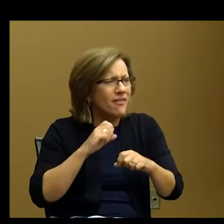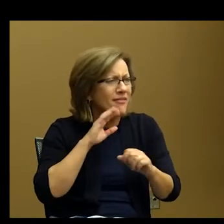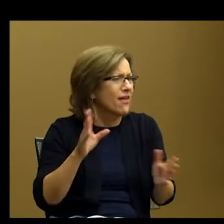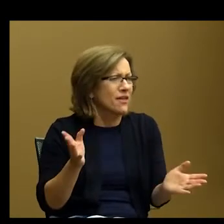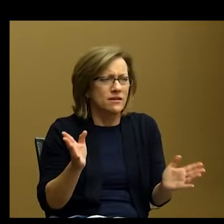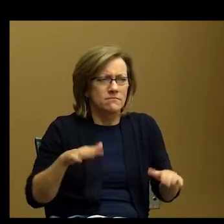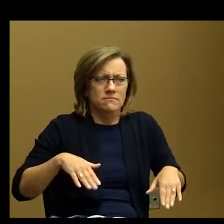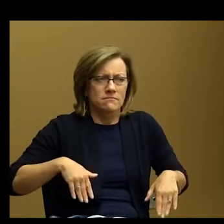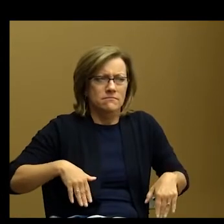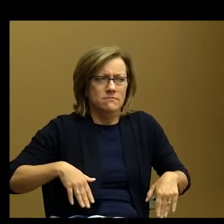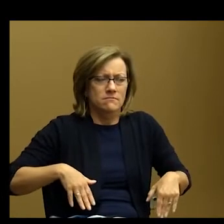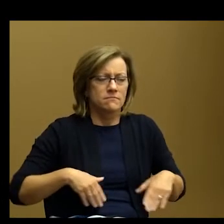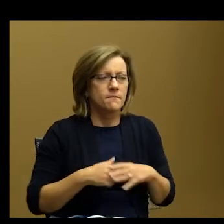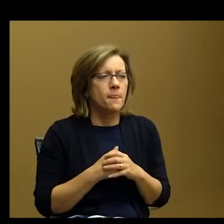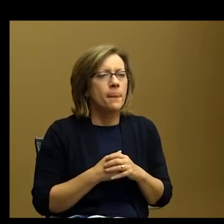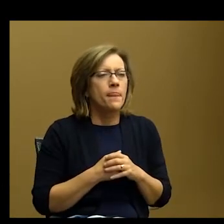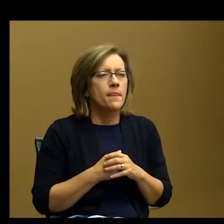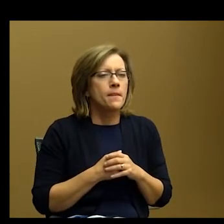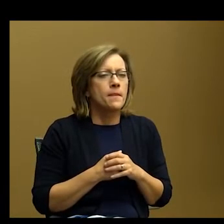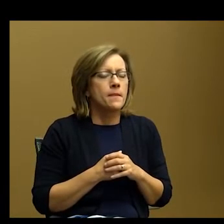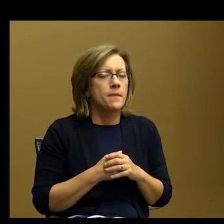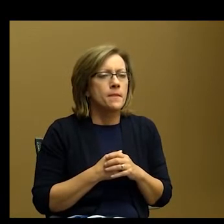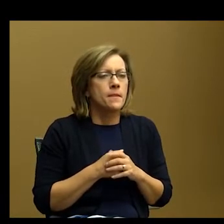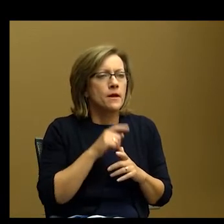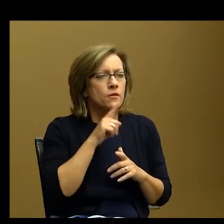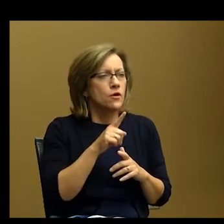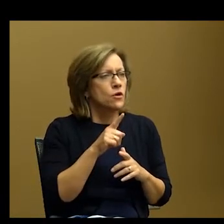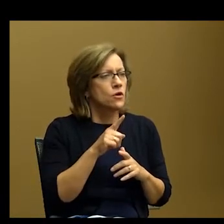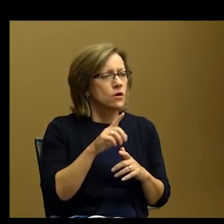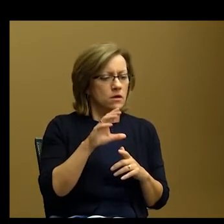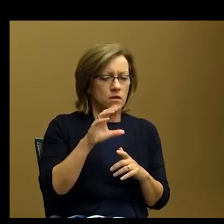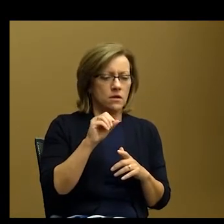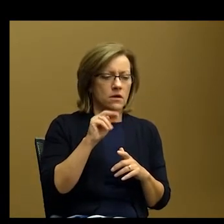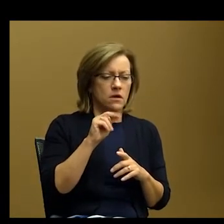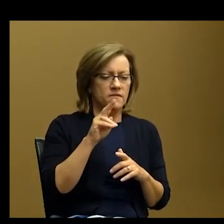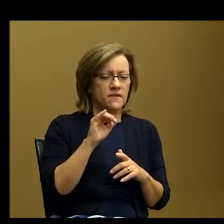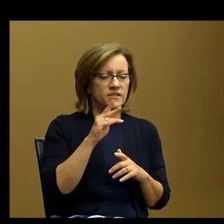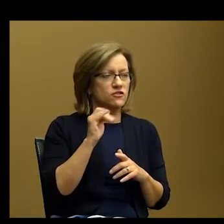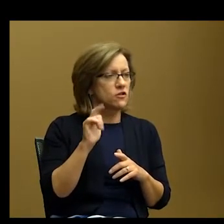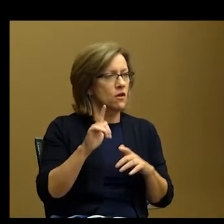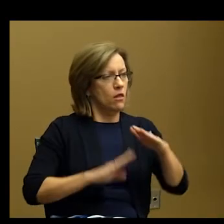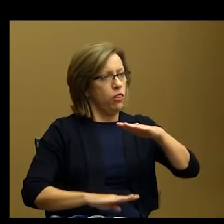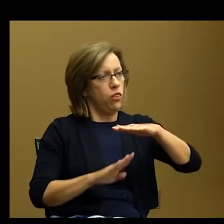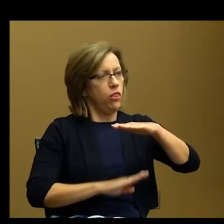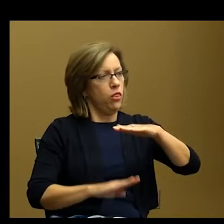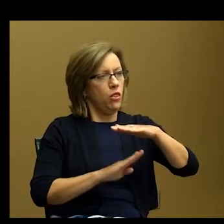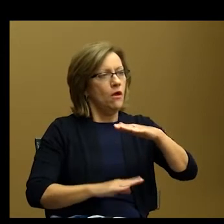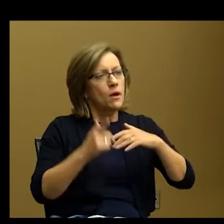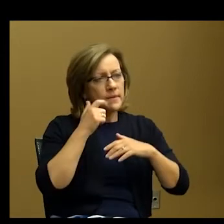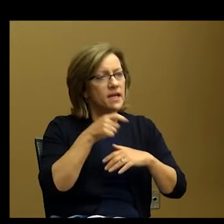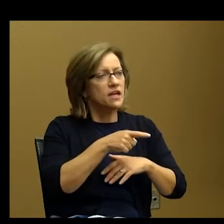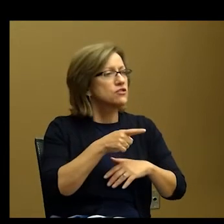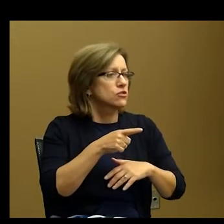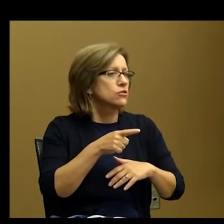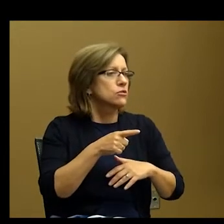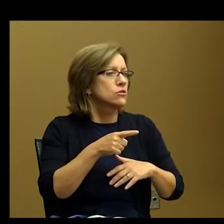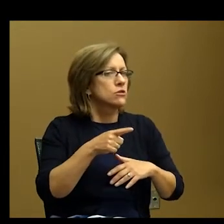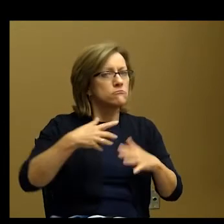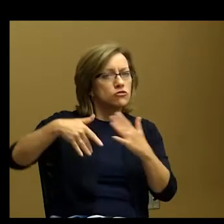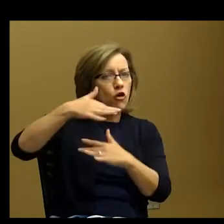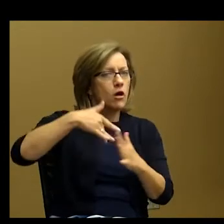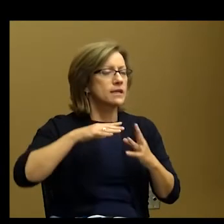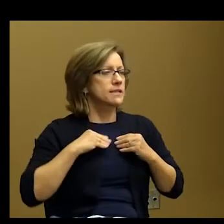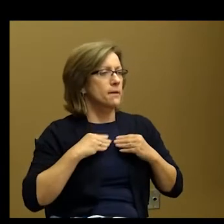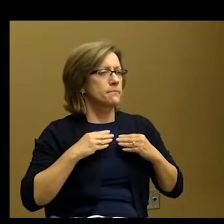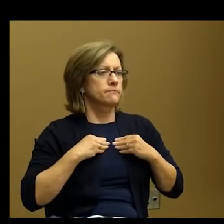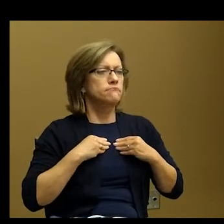anything like that. They are conventional because they're socially acceptable now.